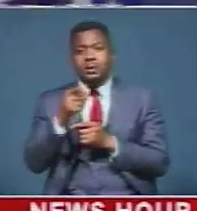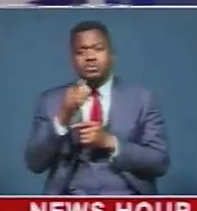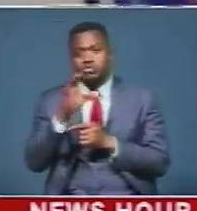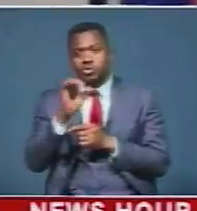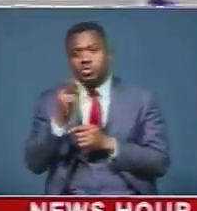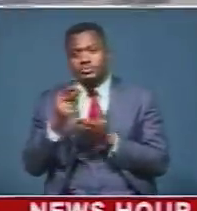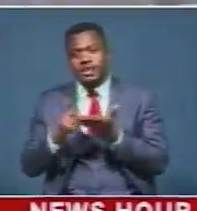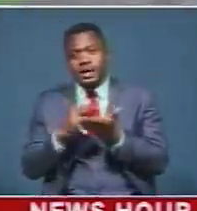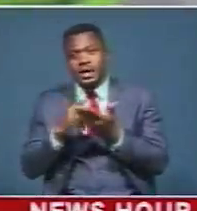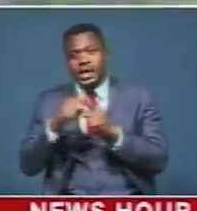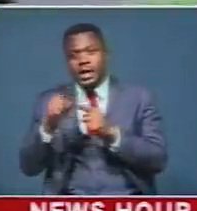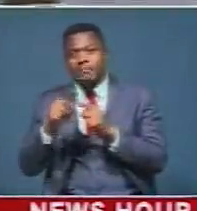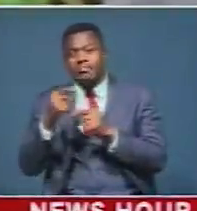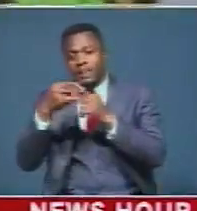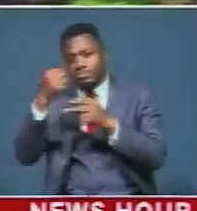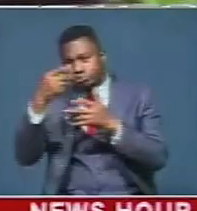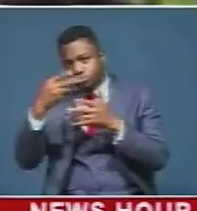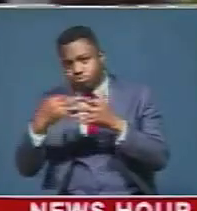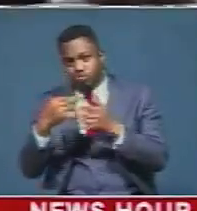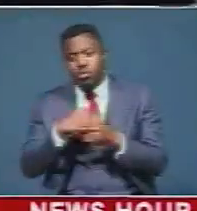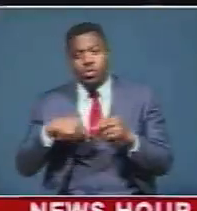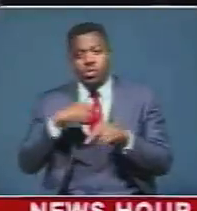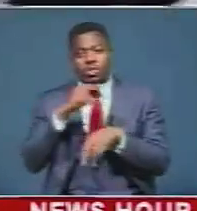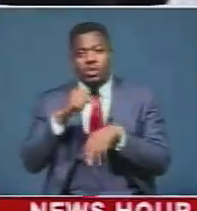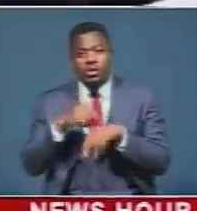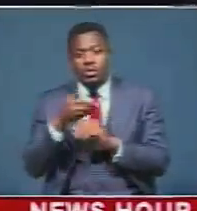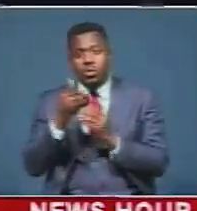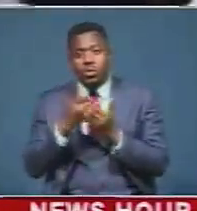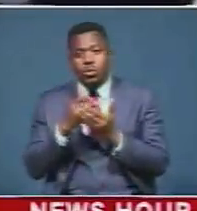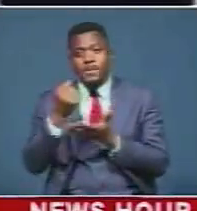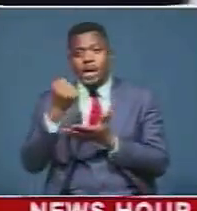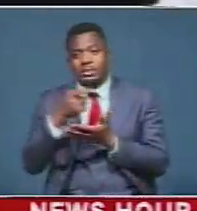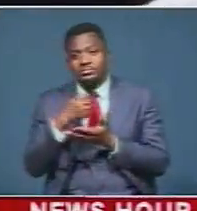or Choco Spread, Choco Bake, and Royal Natural Cocoa Powder.